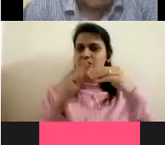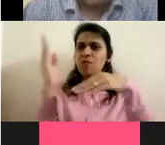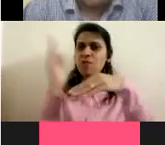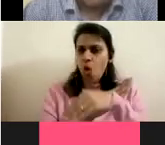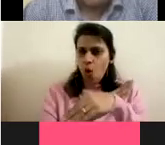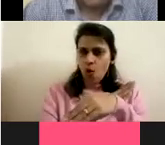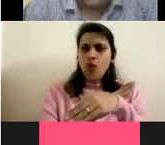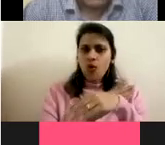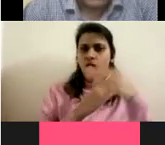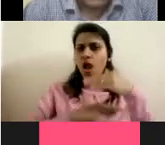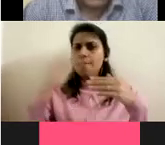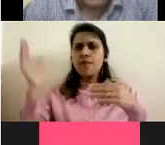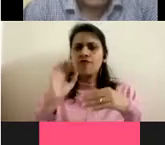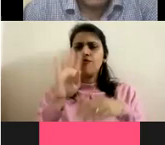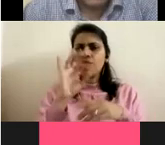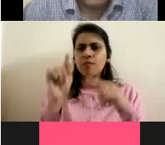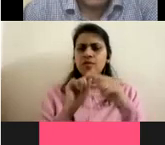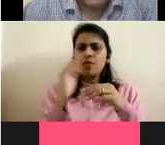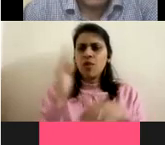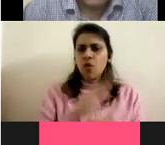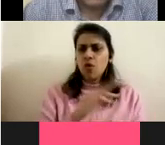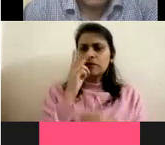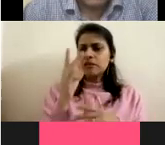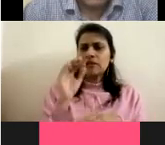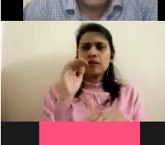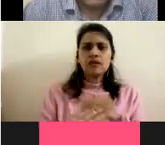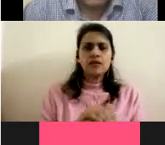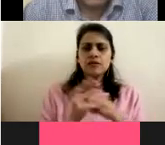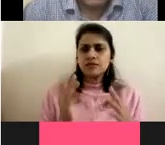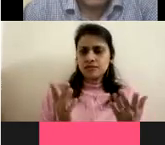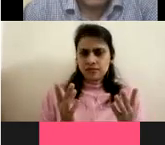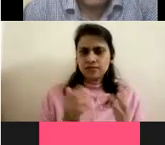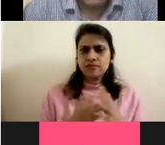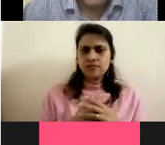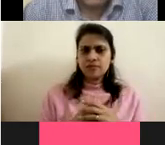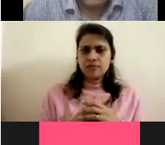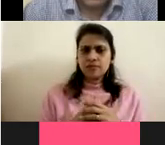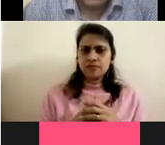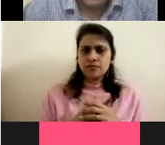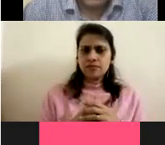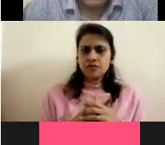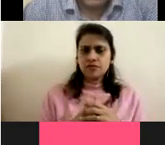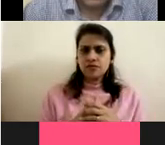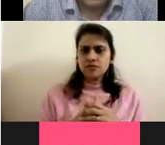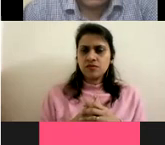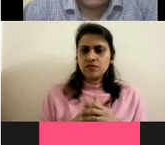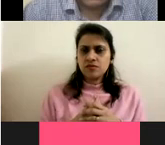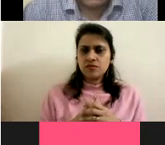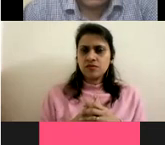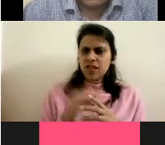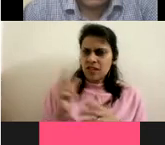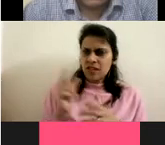that we can't differentiate or recognize that the person has a